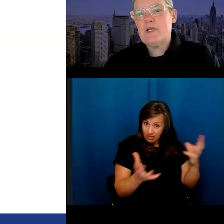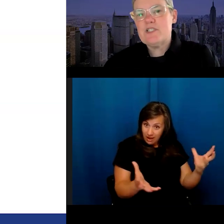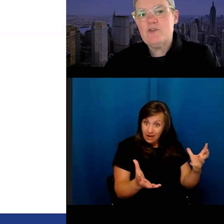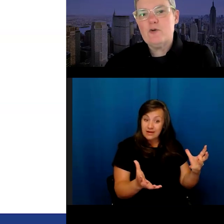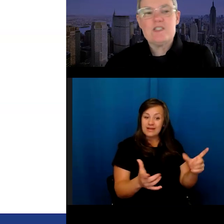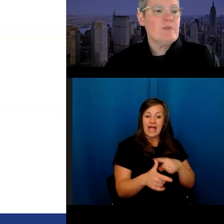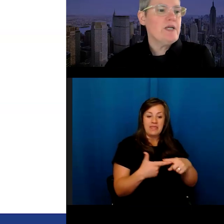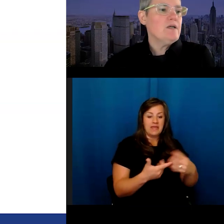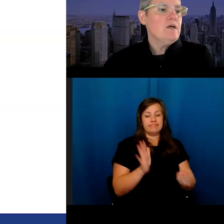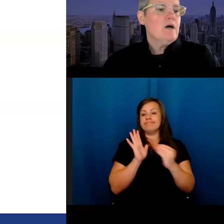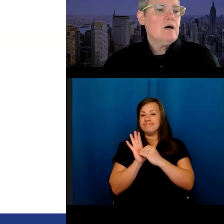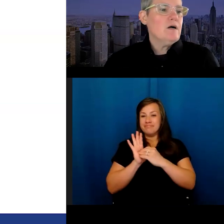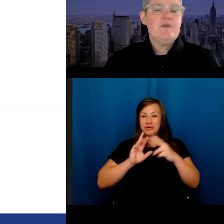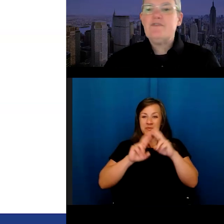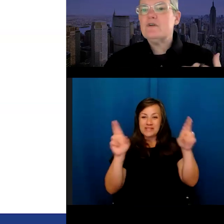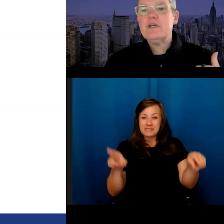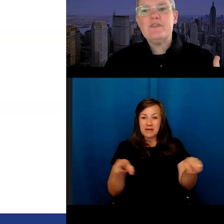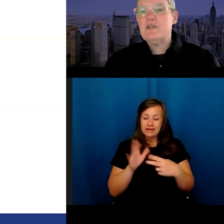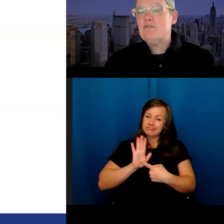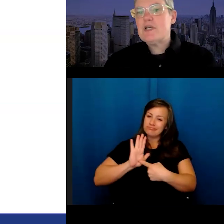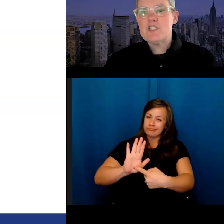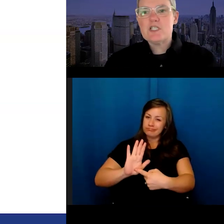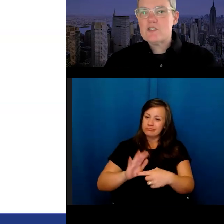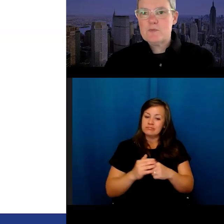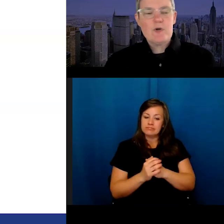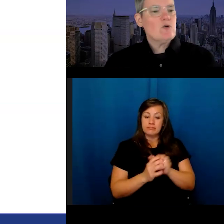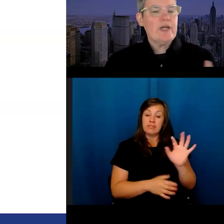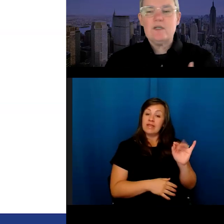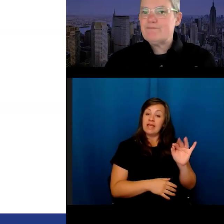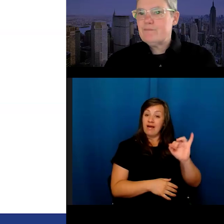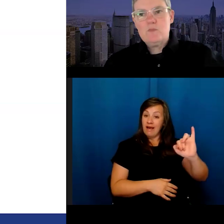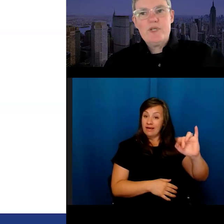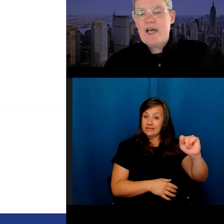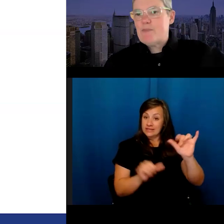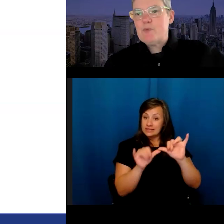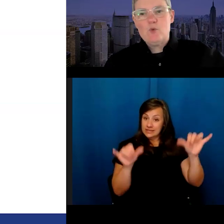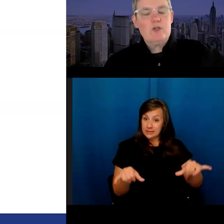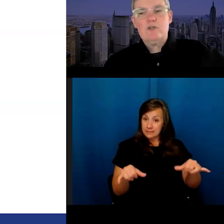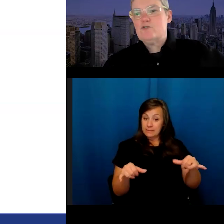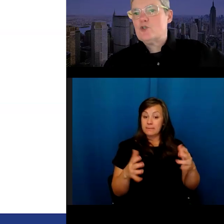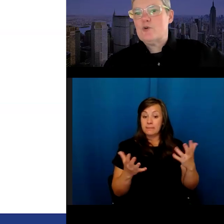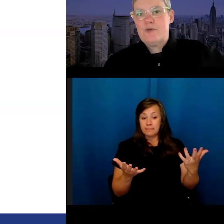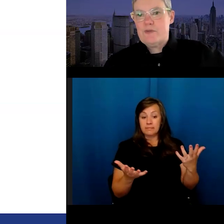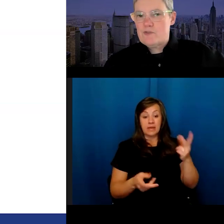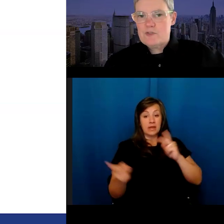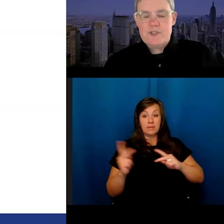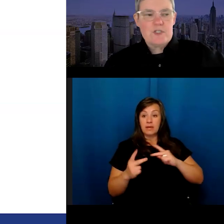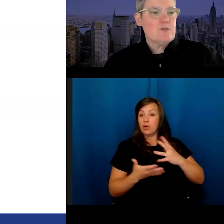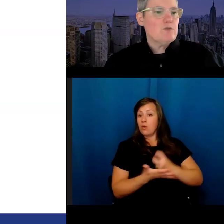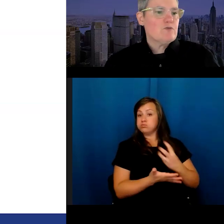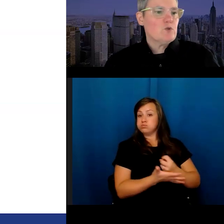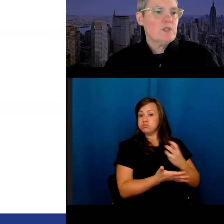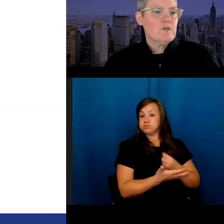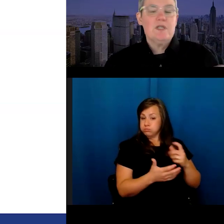being able to place it on your resume. If you're in the information systems program, we have people who will earn 2 or 3 of these